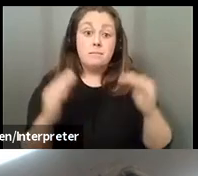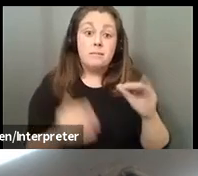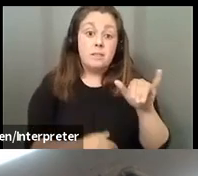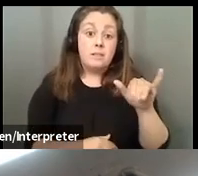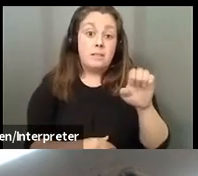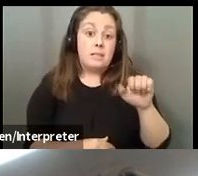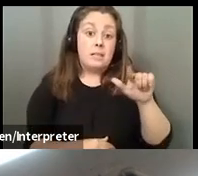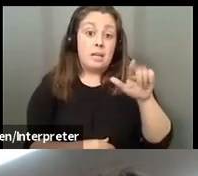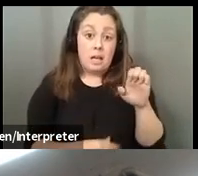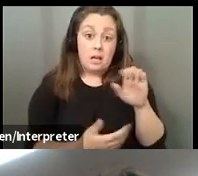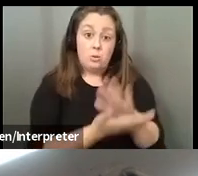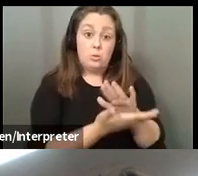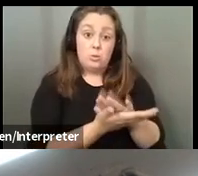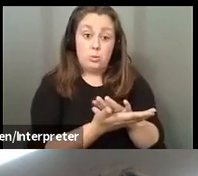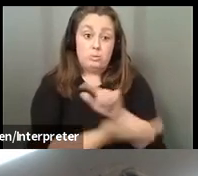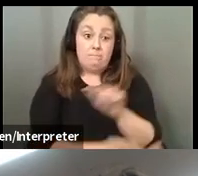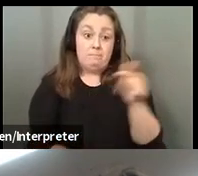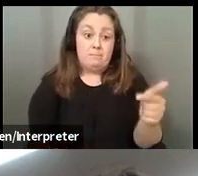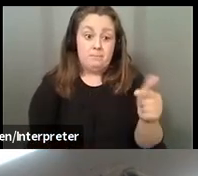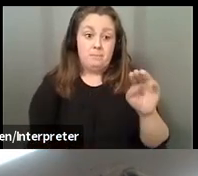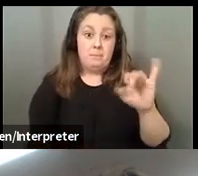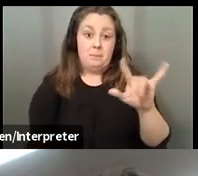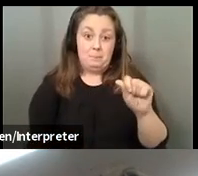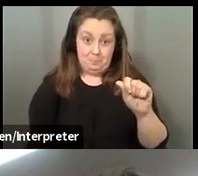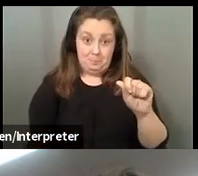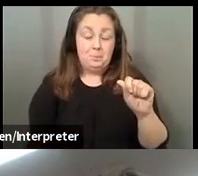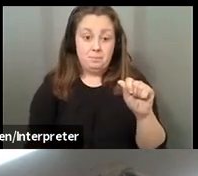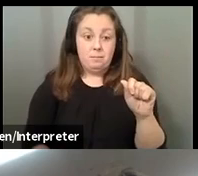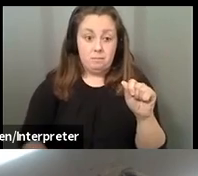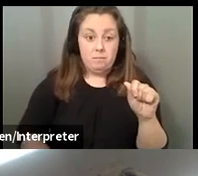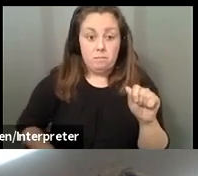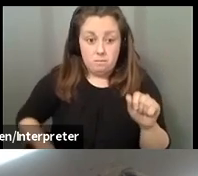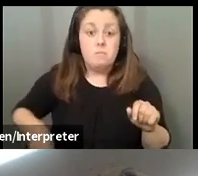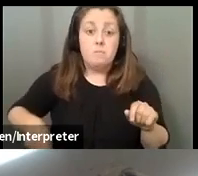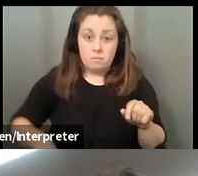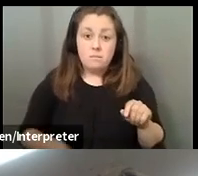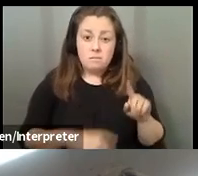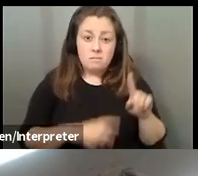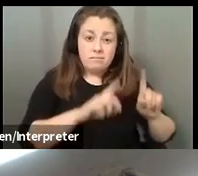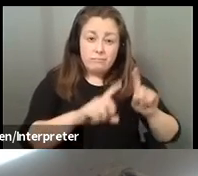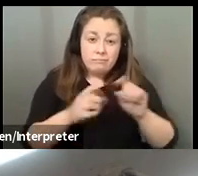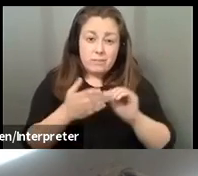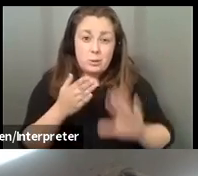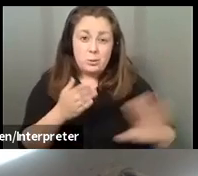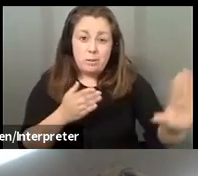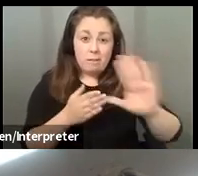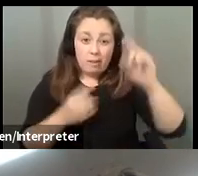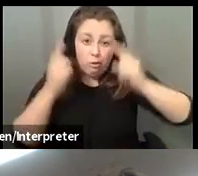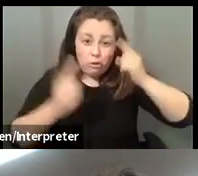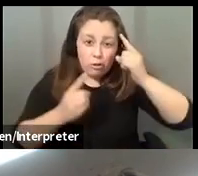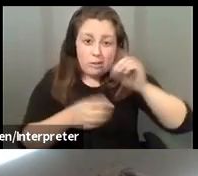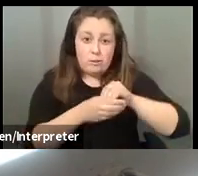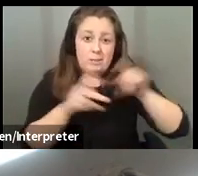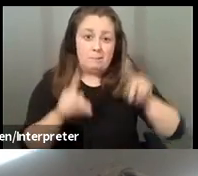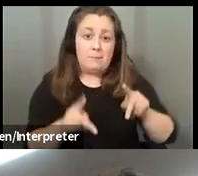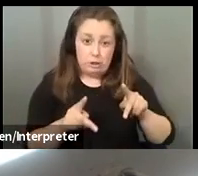So for the Yale, he said he walked around asking the students what their thoughts on in-person school were,